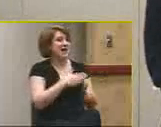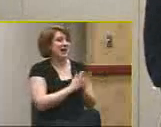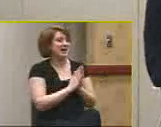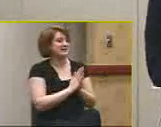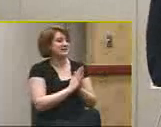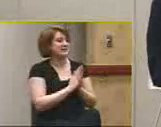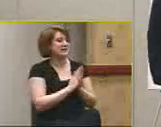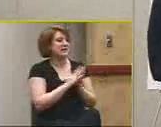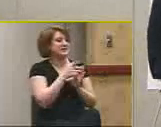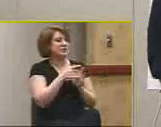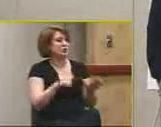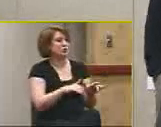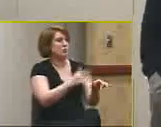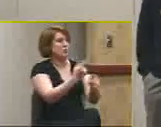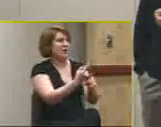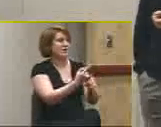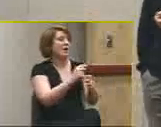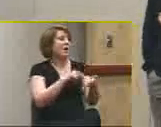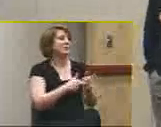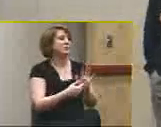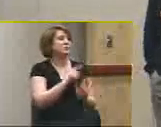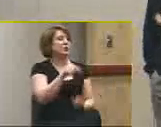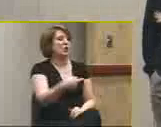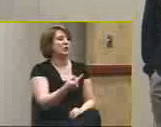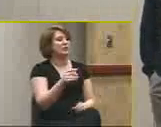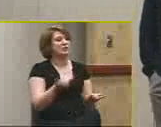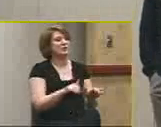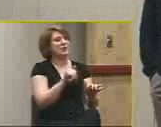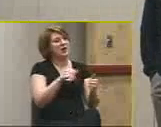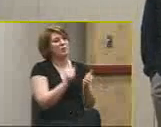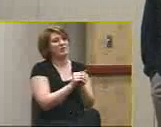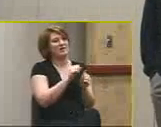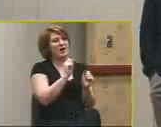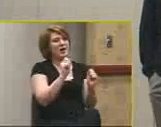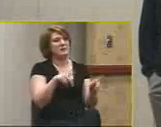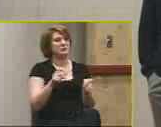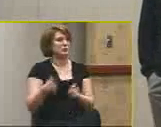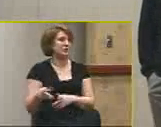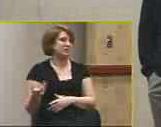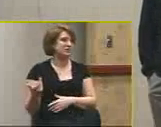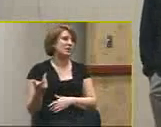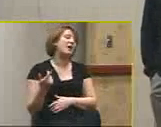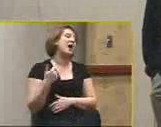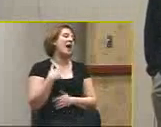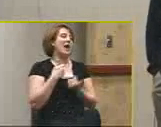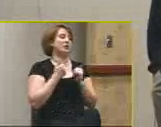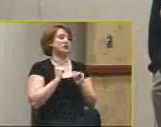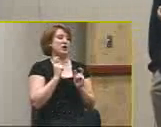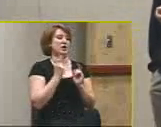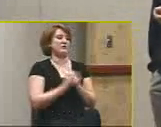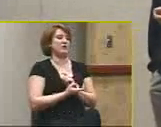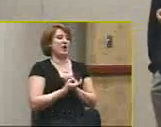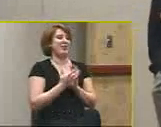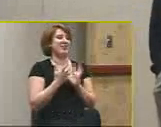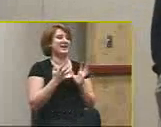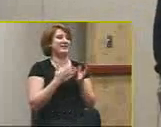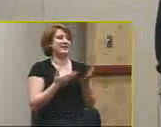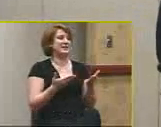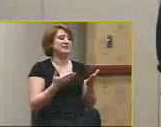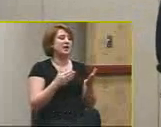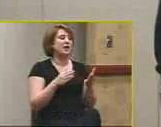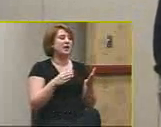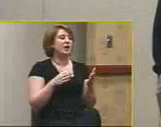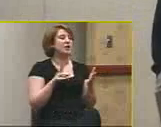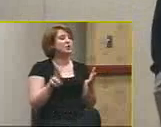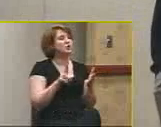right? Which means you can only do it with that opportunity thing. And like we talked about last time I was here, I try to convert lots of things into opportunity-driven things because